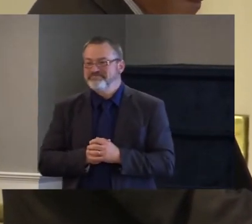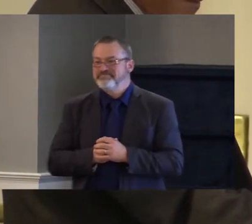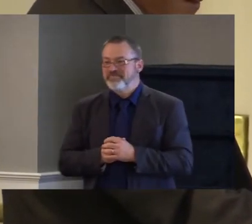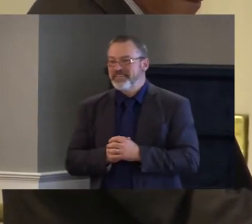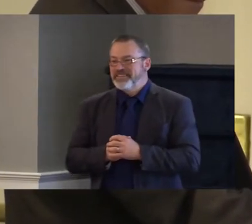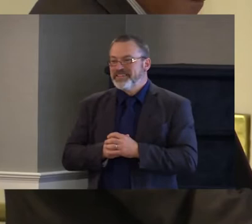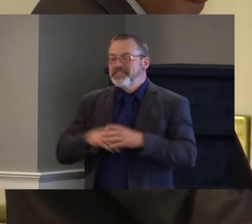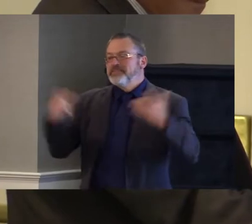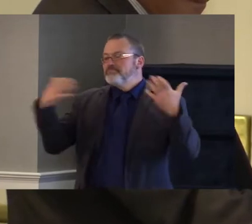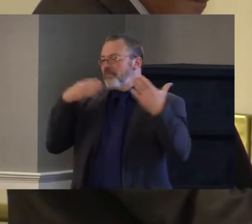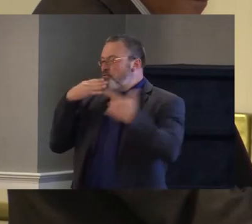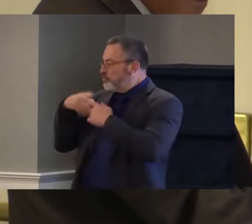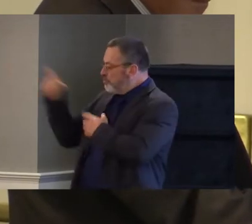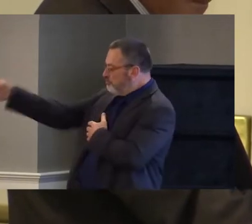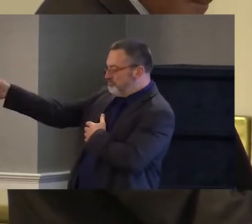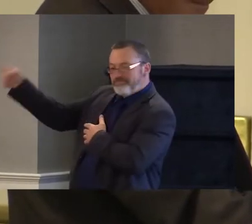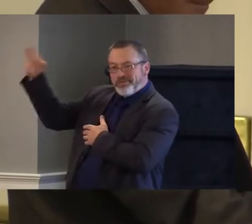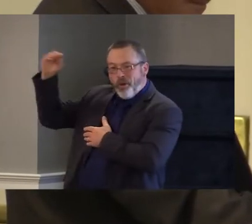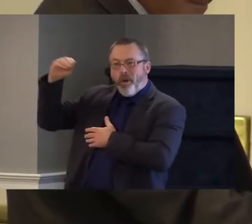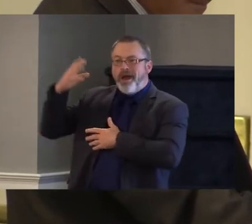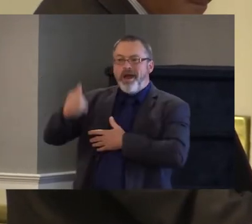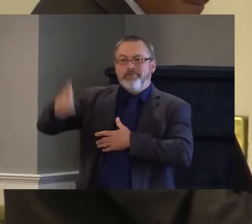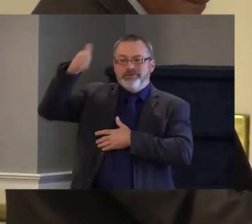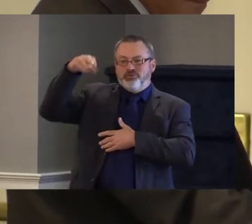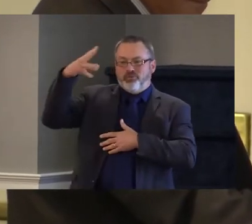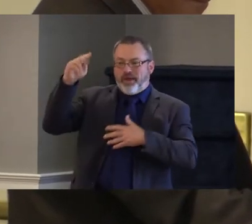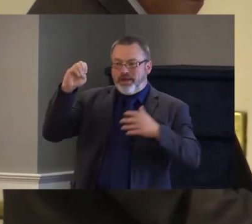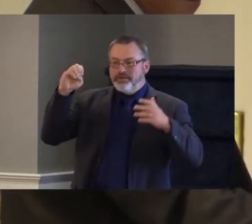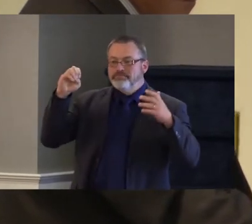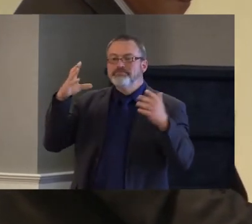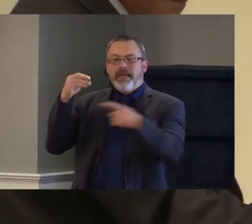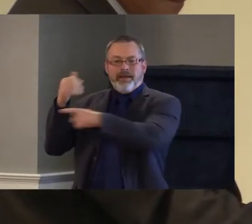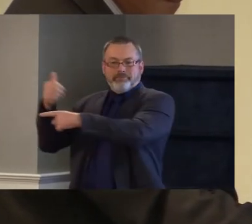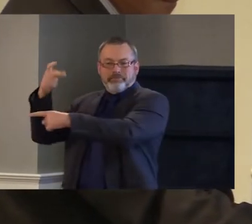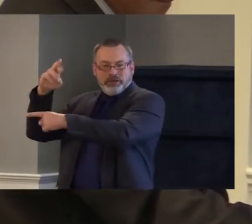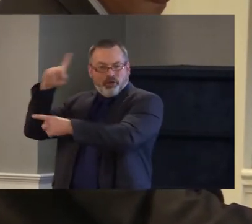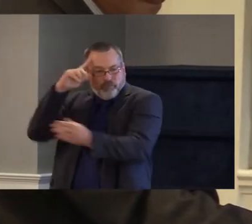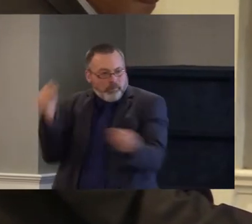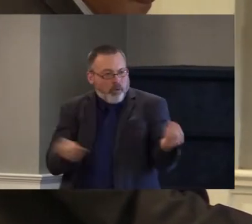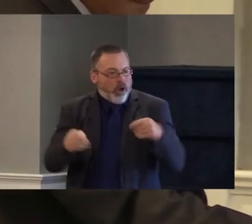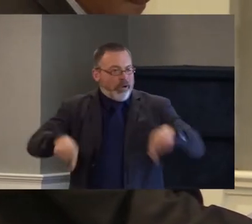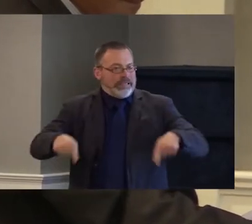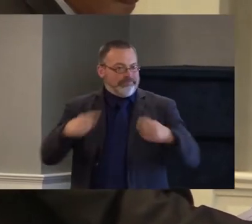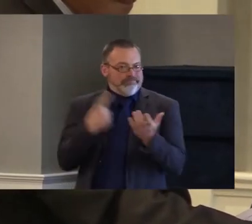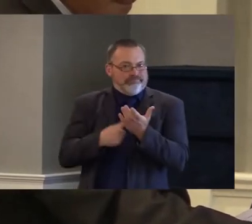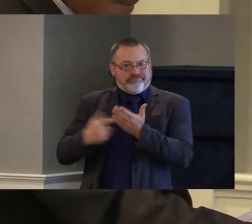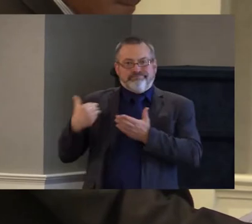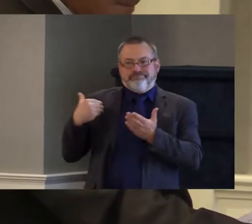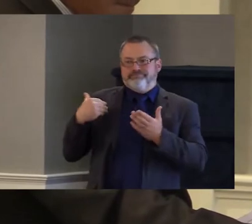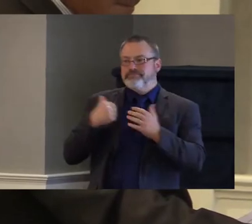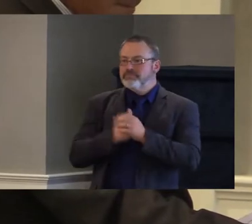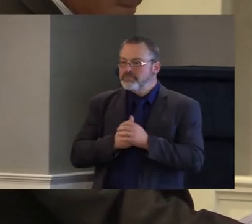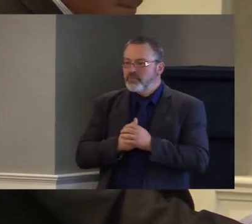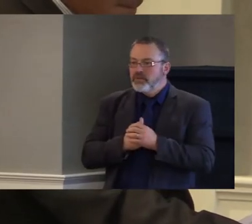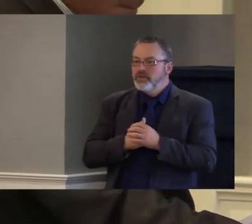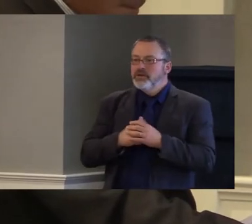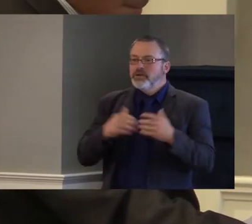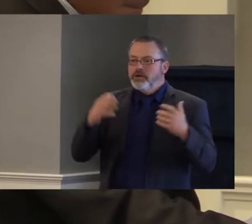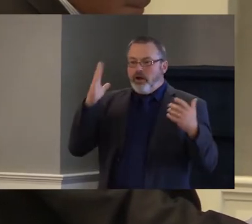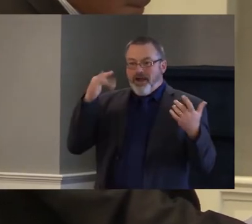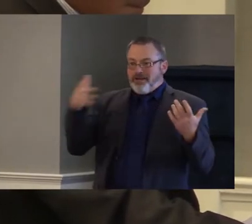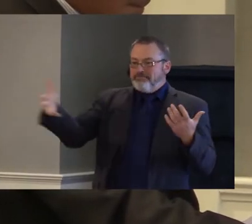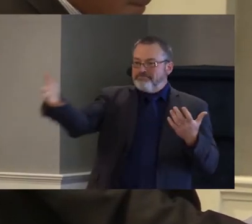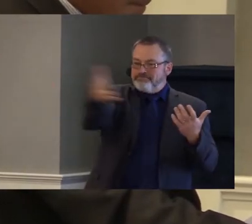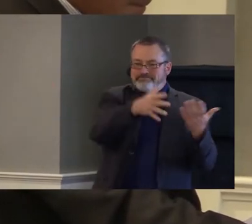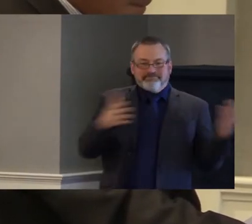the congressional candidates and Peter Hirschfeld for a great forum discussion. Finally, thank you all for being here today, whether